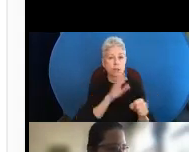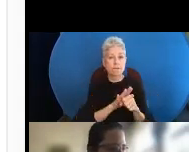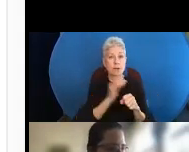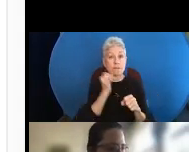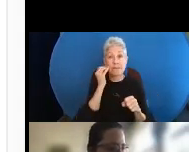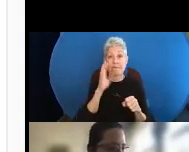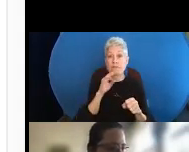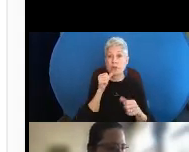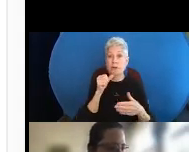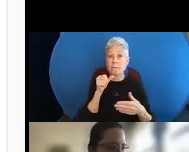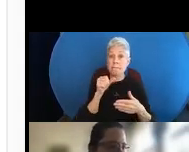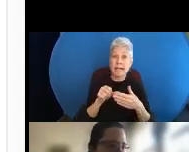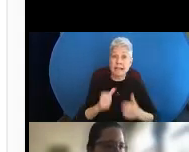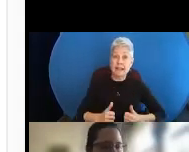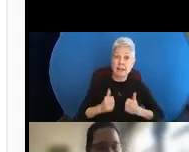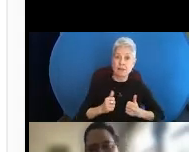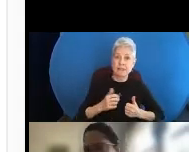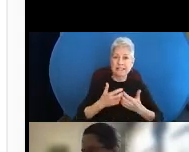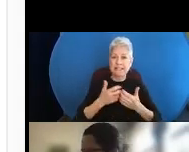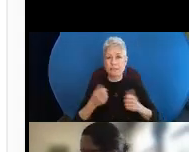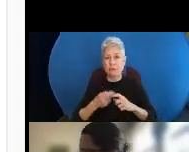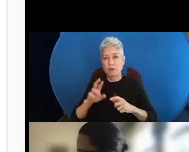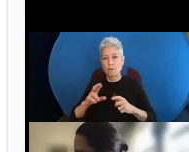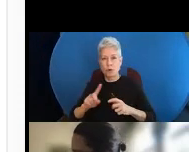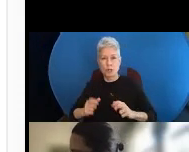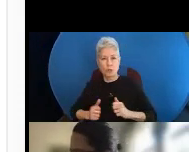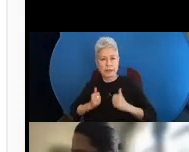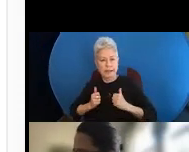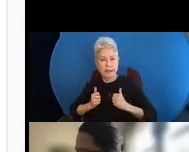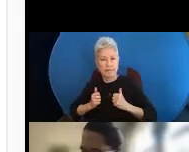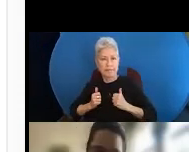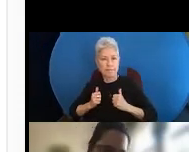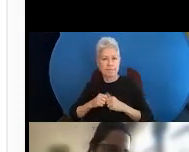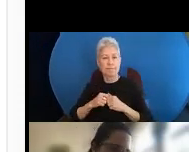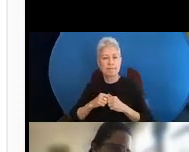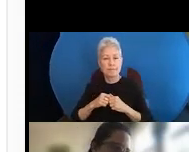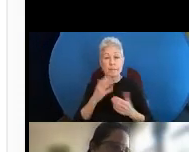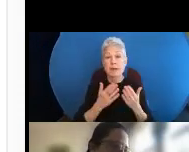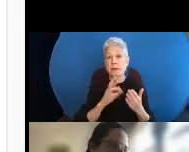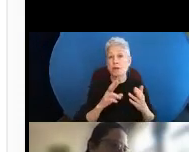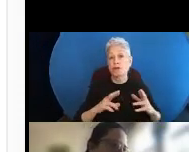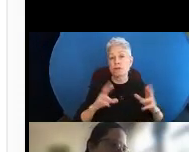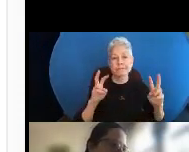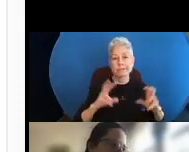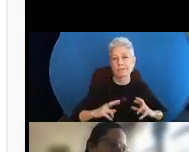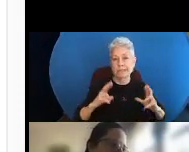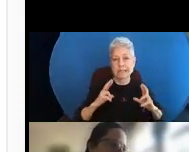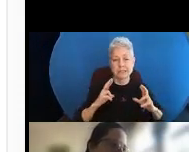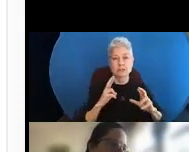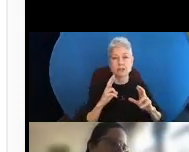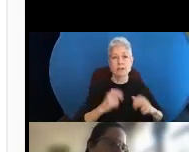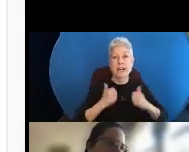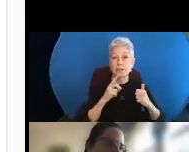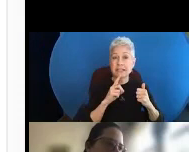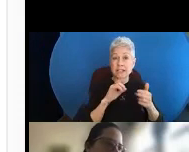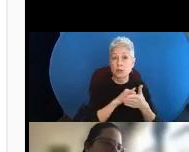mailing address is different from your residential address. You know, let's say your residential address is in New York State,